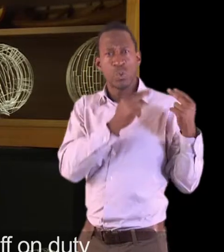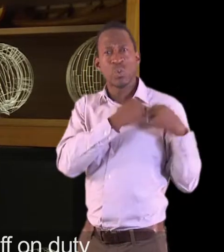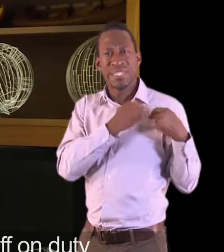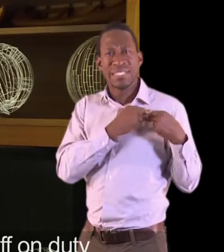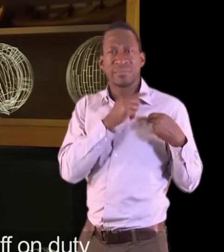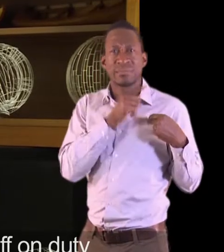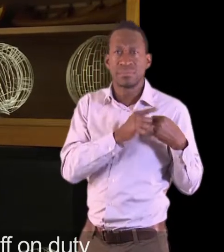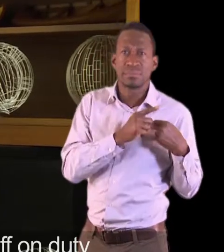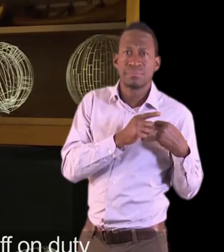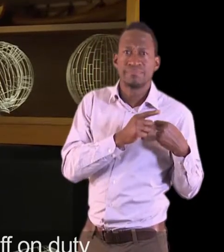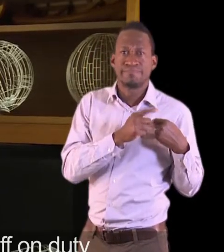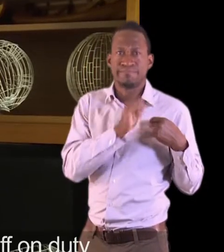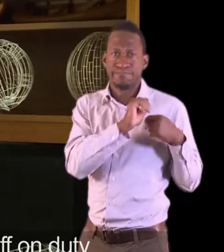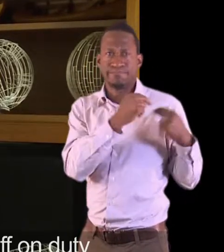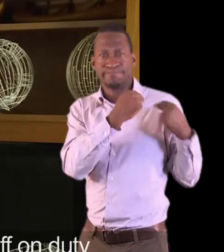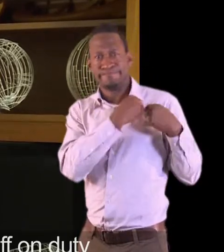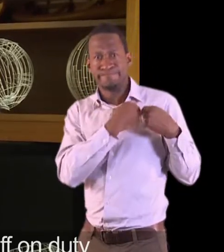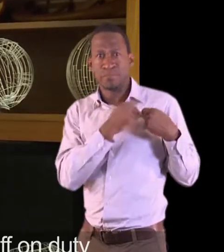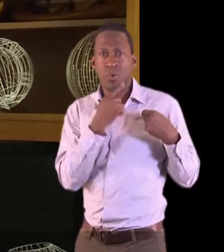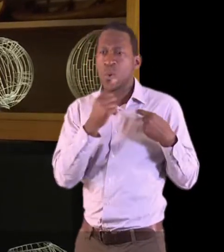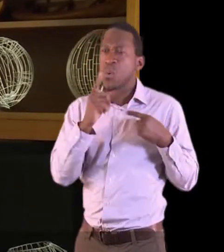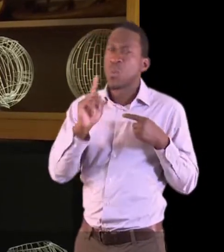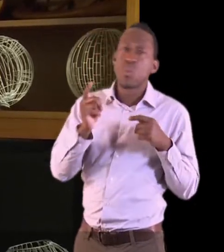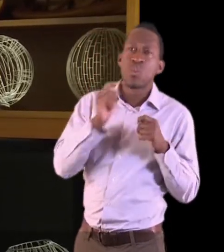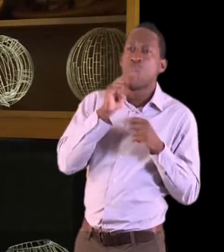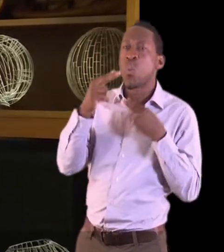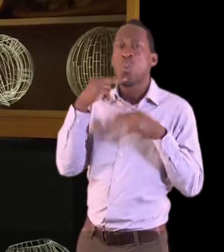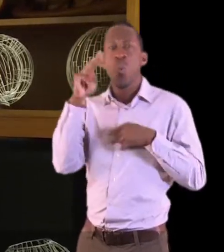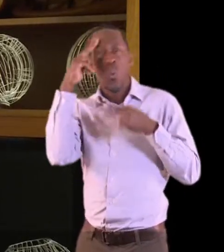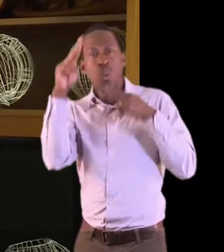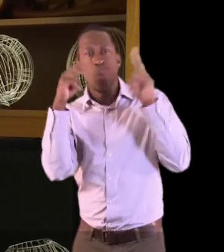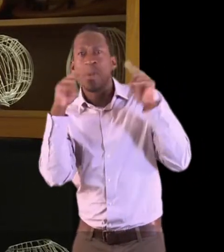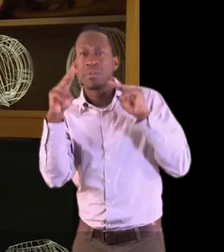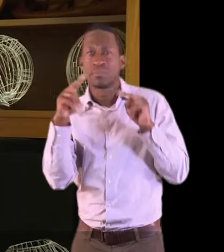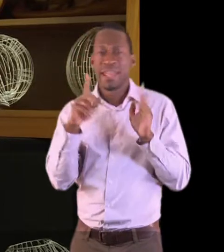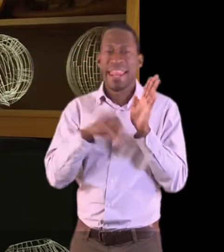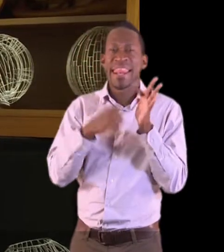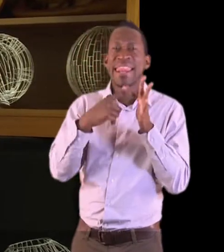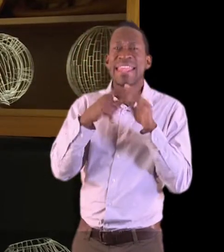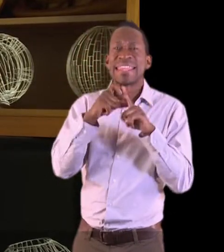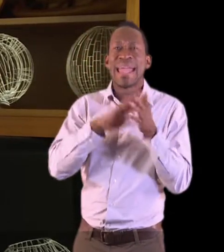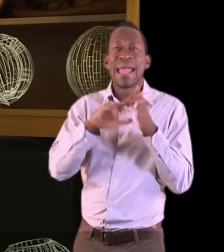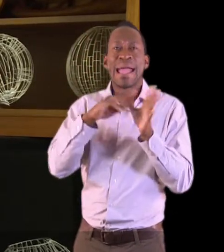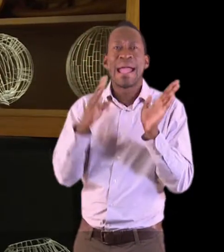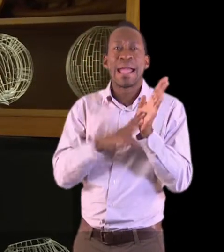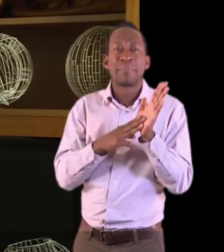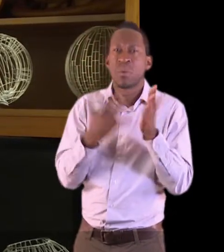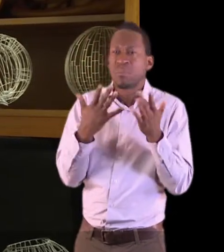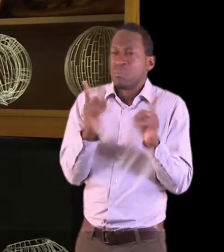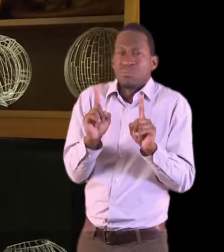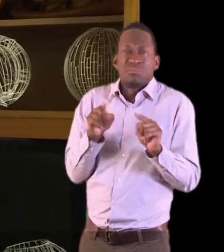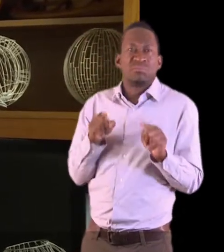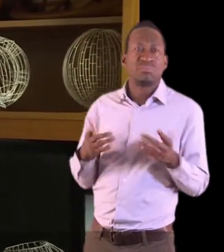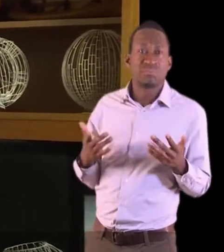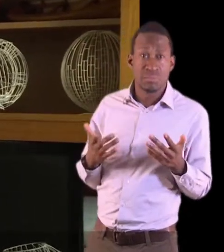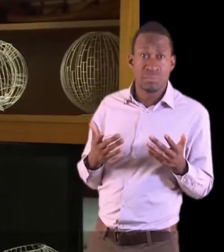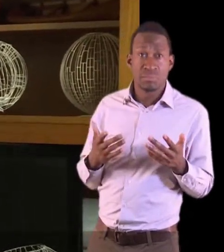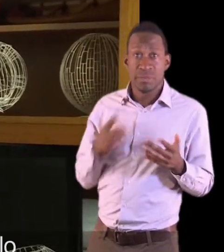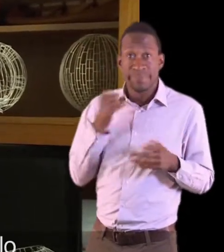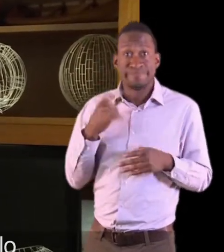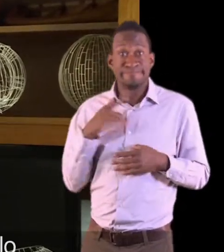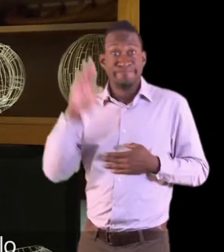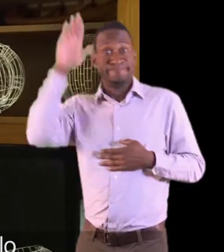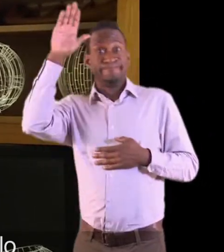and he'd call your name out, Leadham, or whoever it was for, and you'd say, yes, sir, and go up